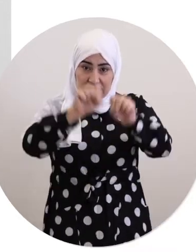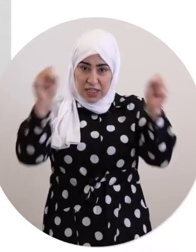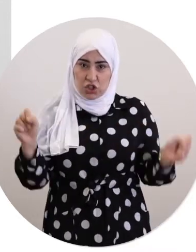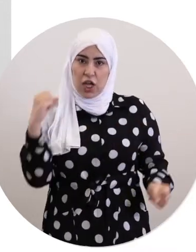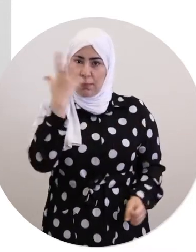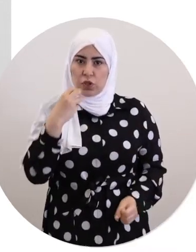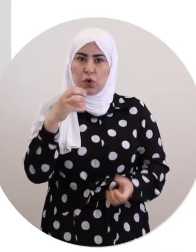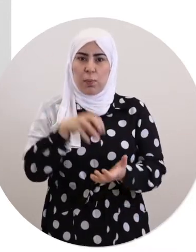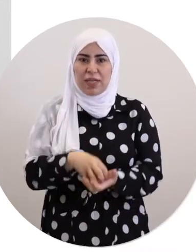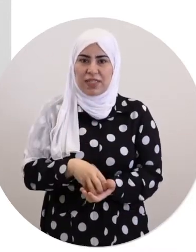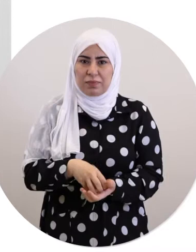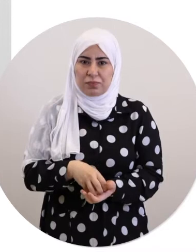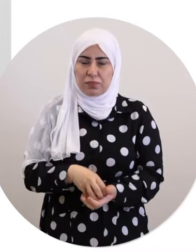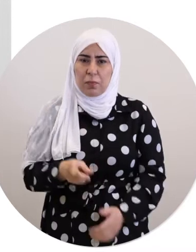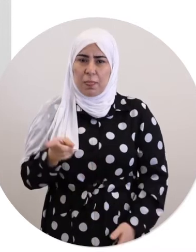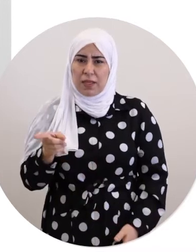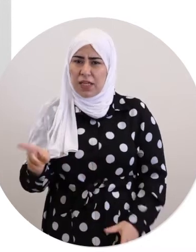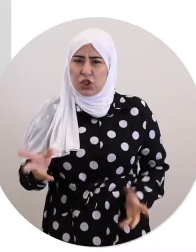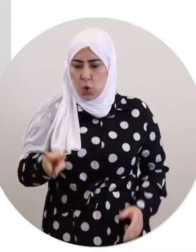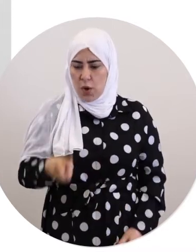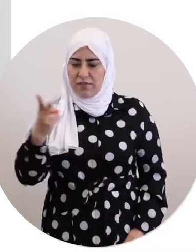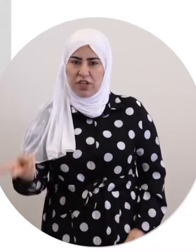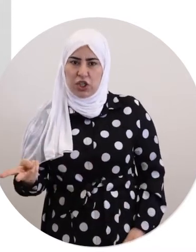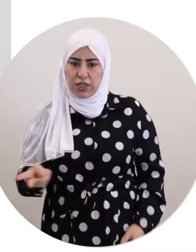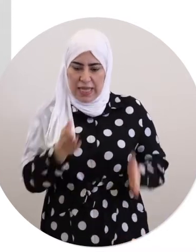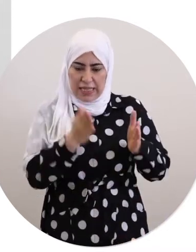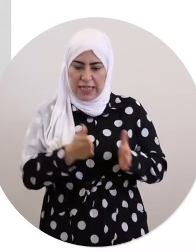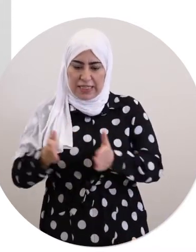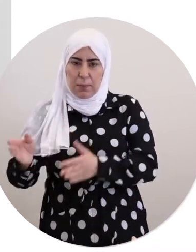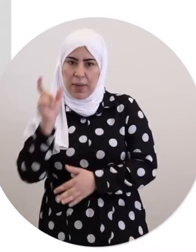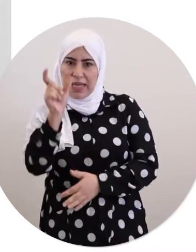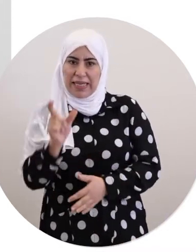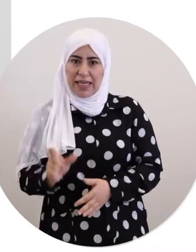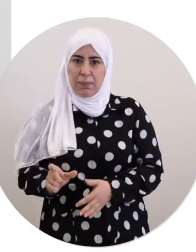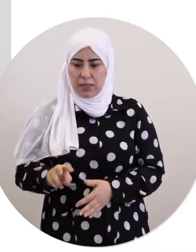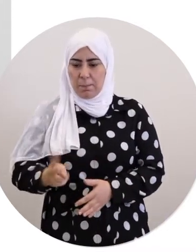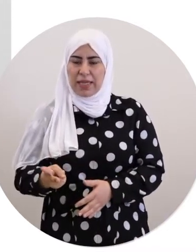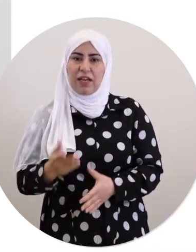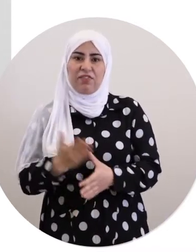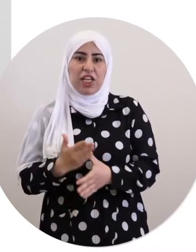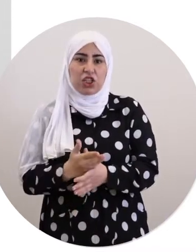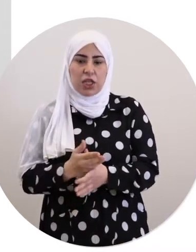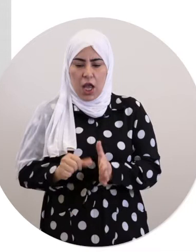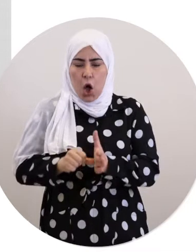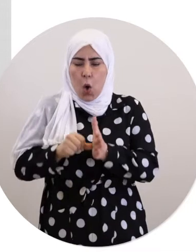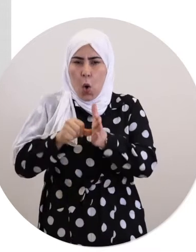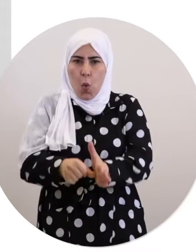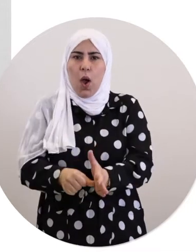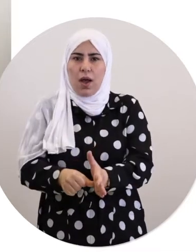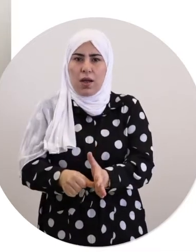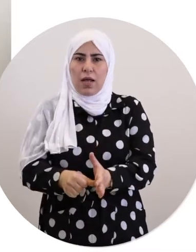It's basically just rearranging and reorganizing the words to make it sound more dramatic and give it more